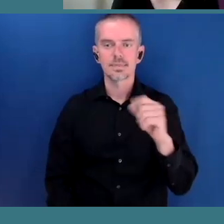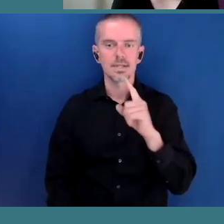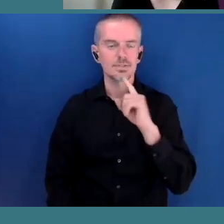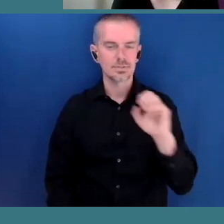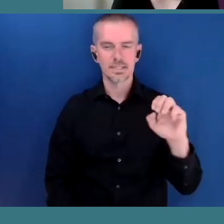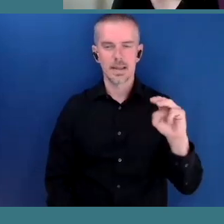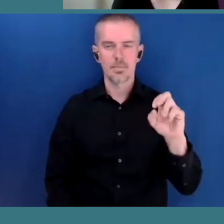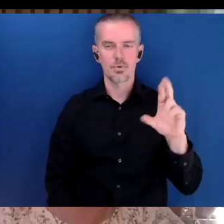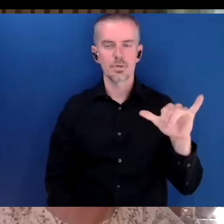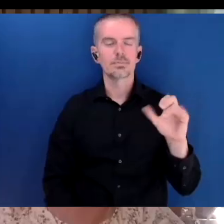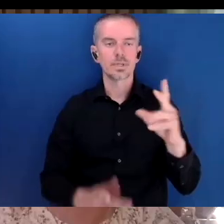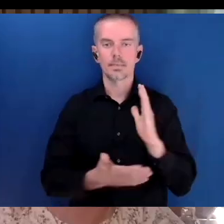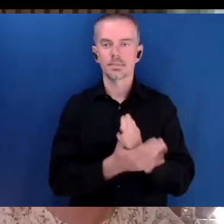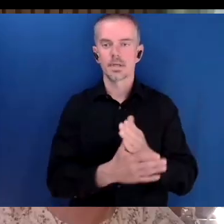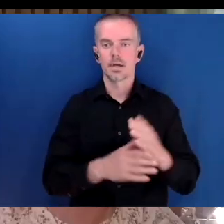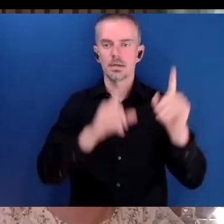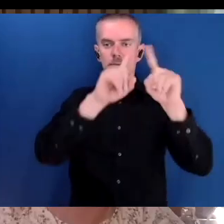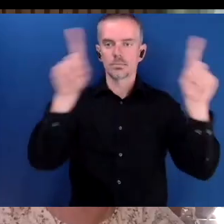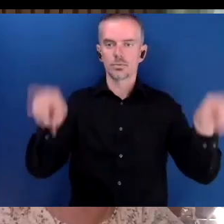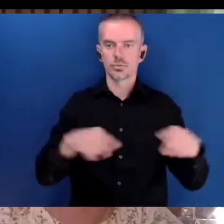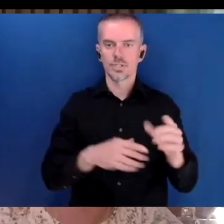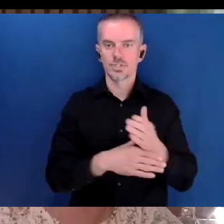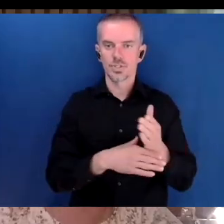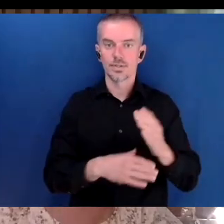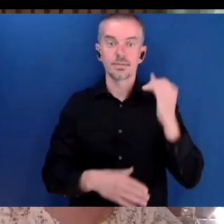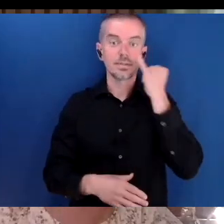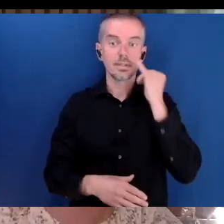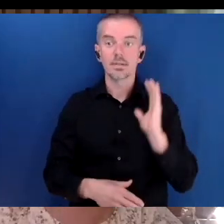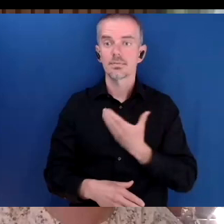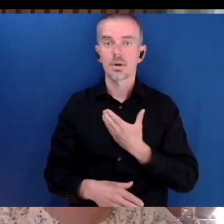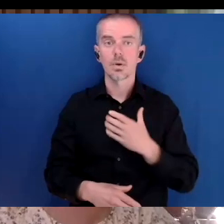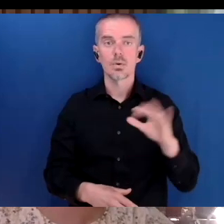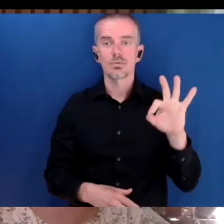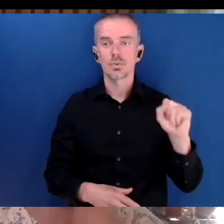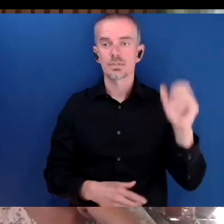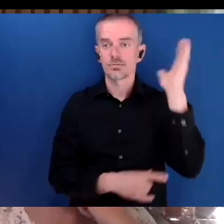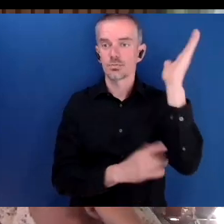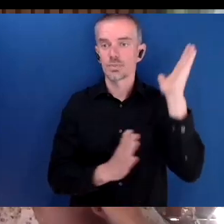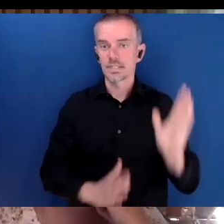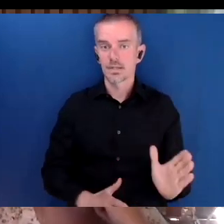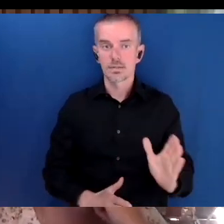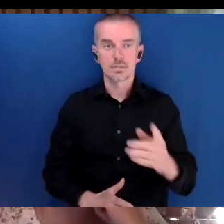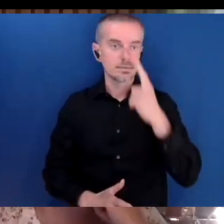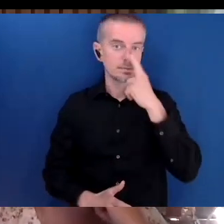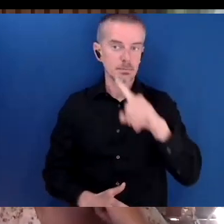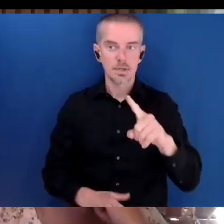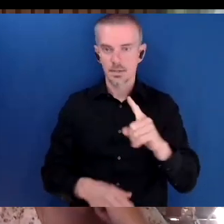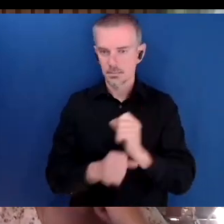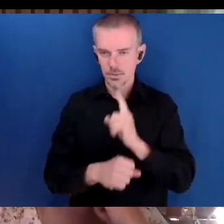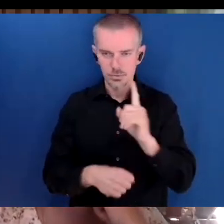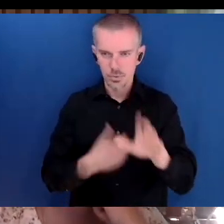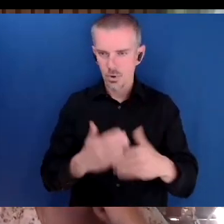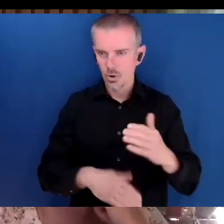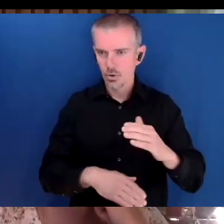screen sharing, and if our Forest Service presenters could come back on screen, that would be